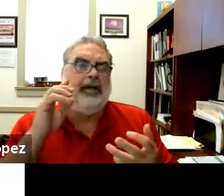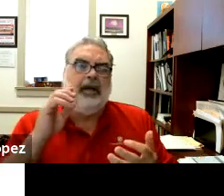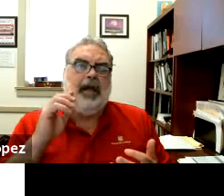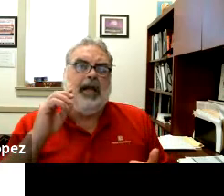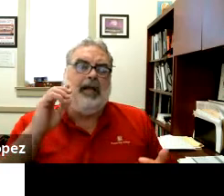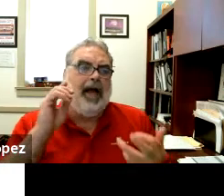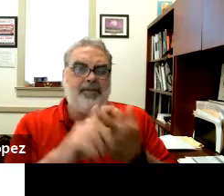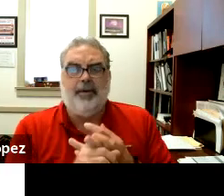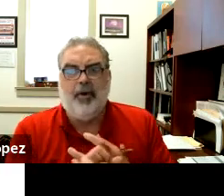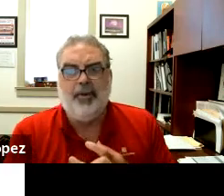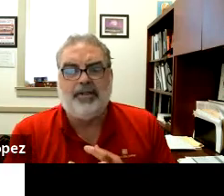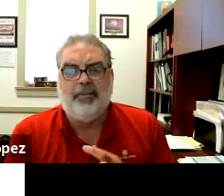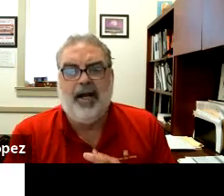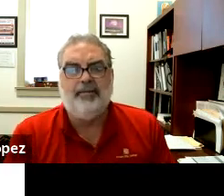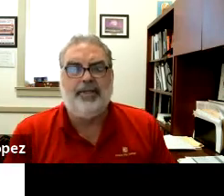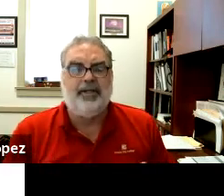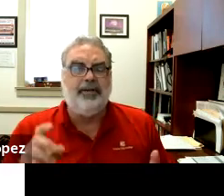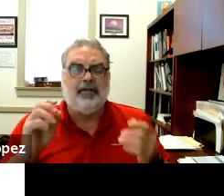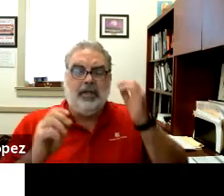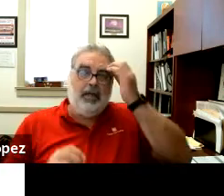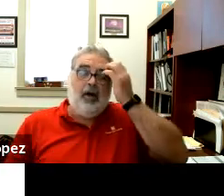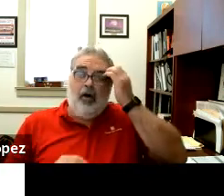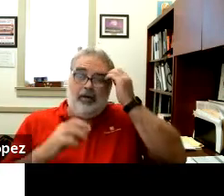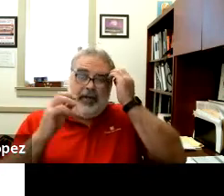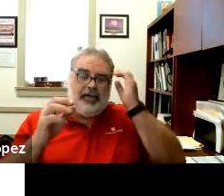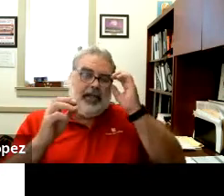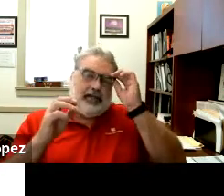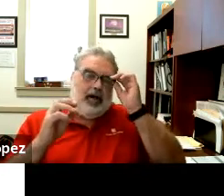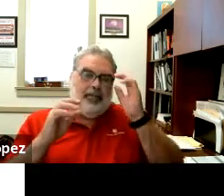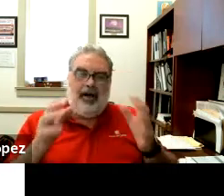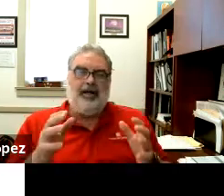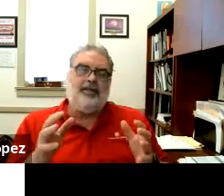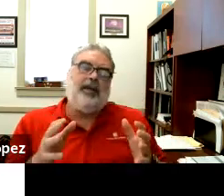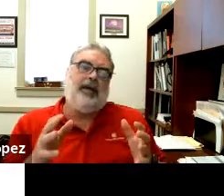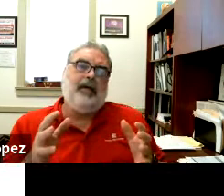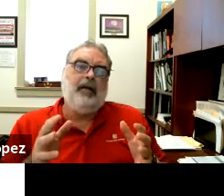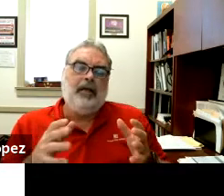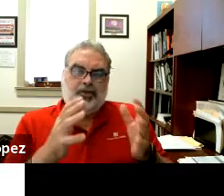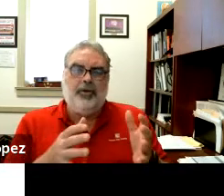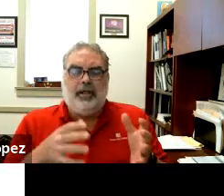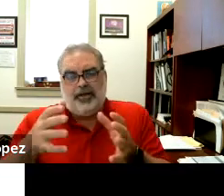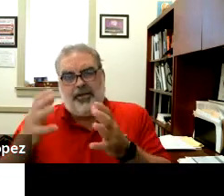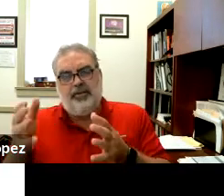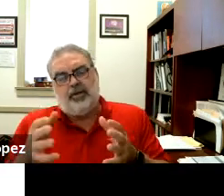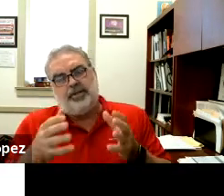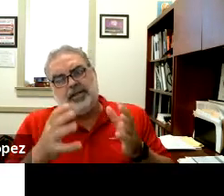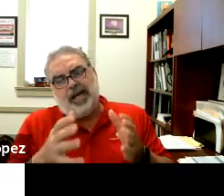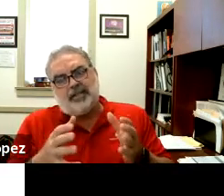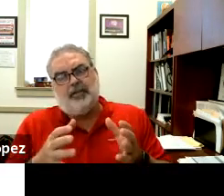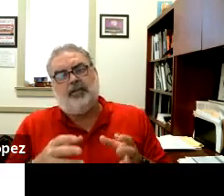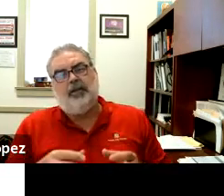comfortable and has the appropriate supplies and materials. All of these things help us in ensuring that our students